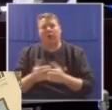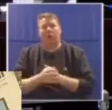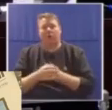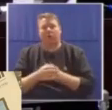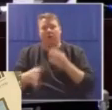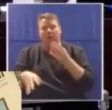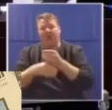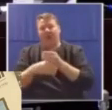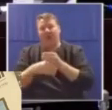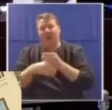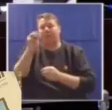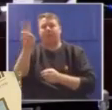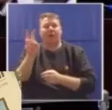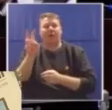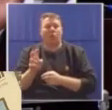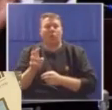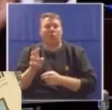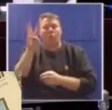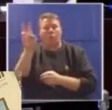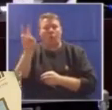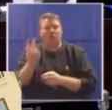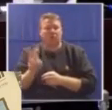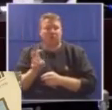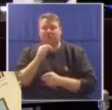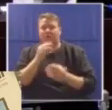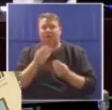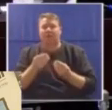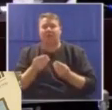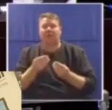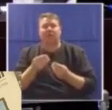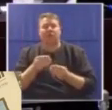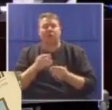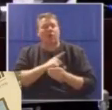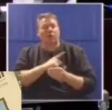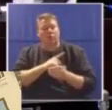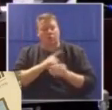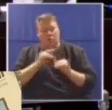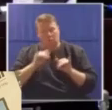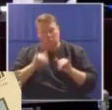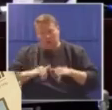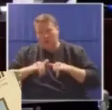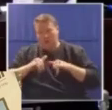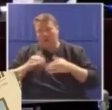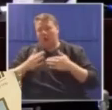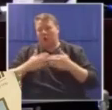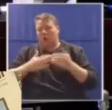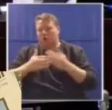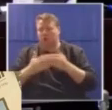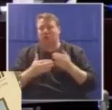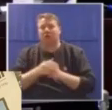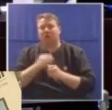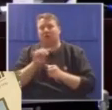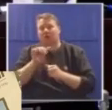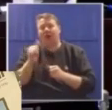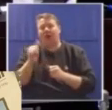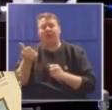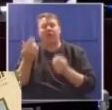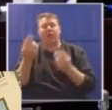we don't have, while we wait for the construction of the other renewable